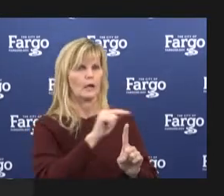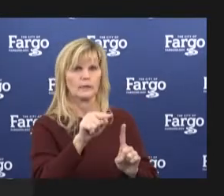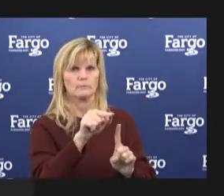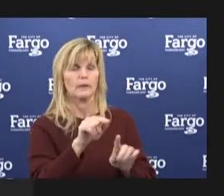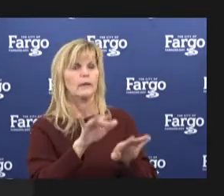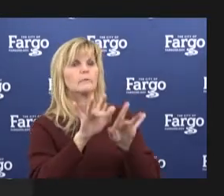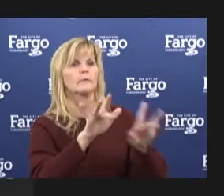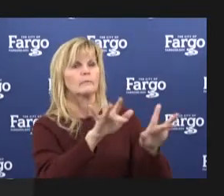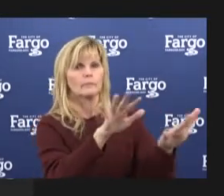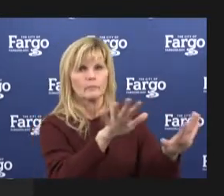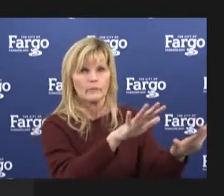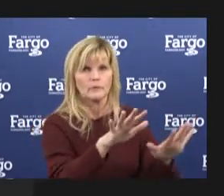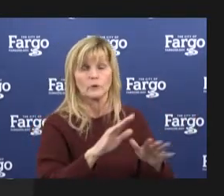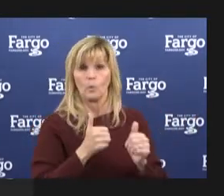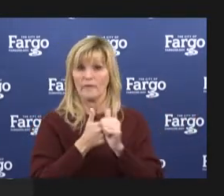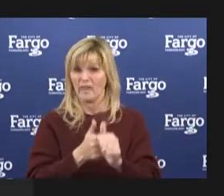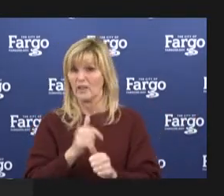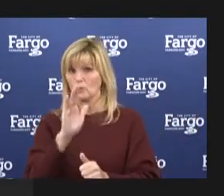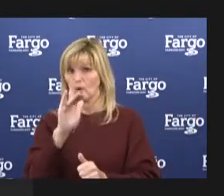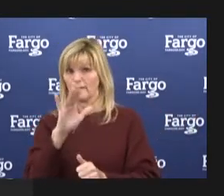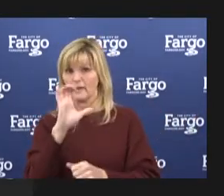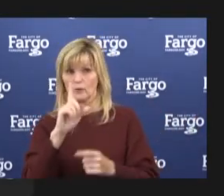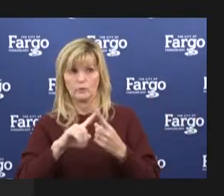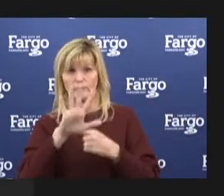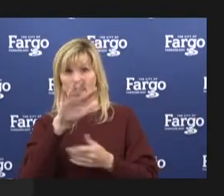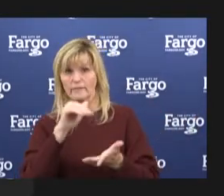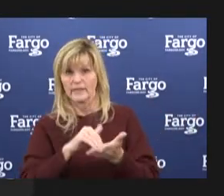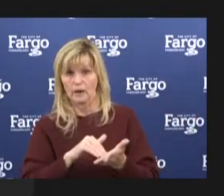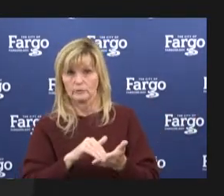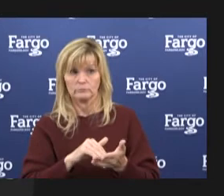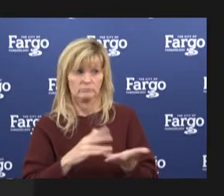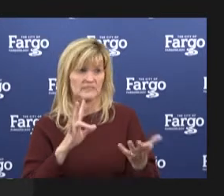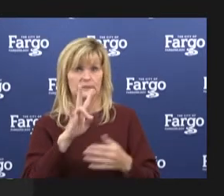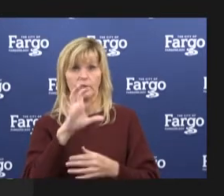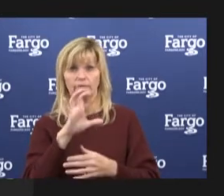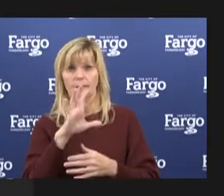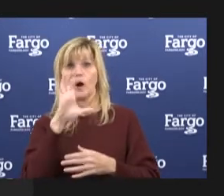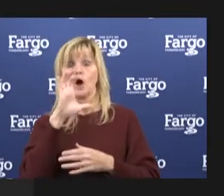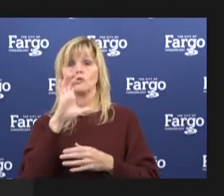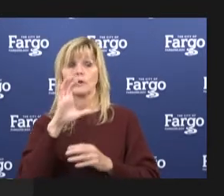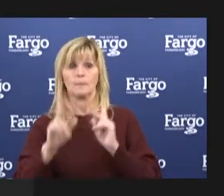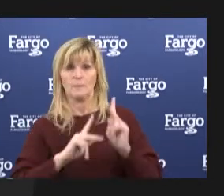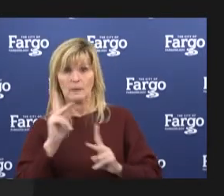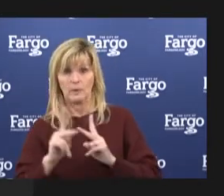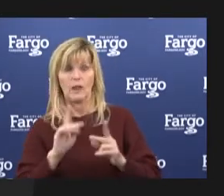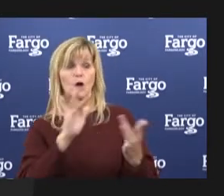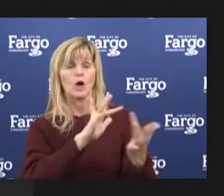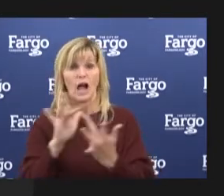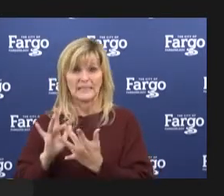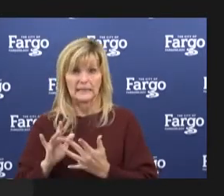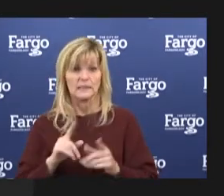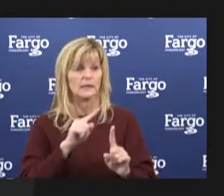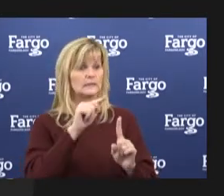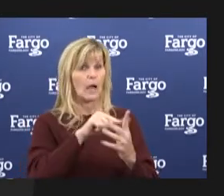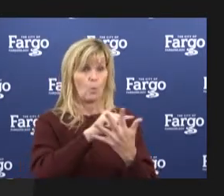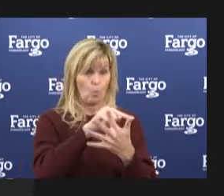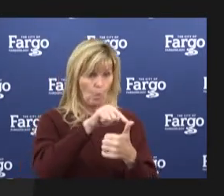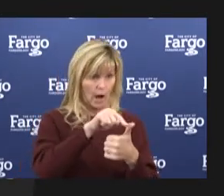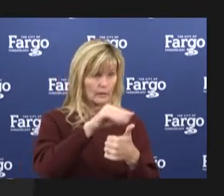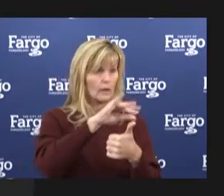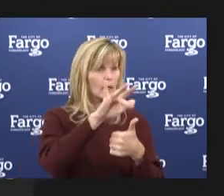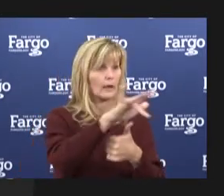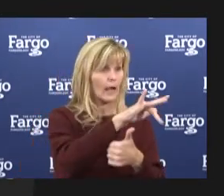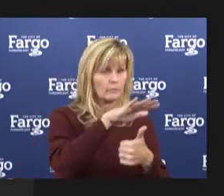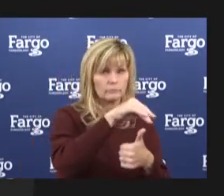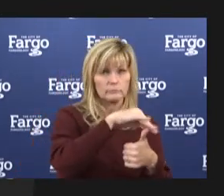minimum of like 2,500 to 5,000 to 7,500 contacts just alone at any given point,